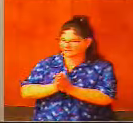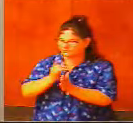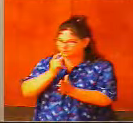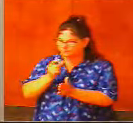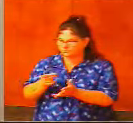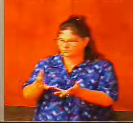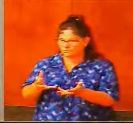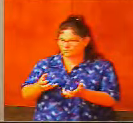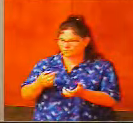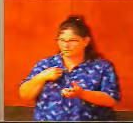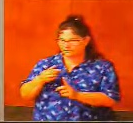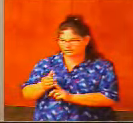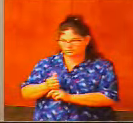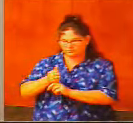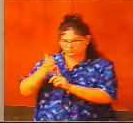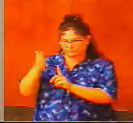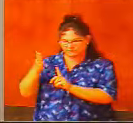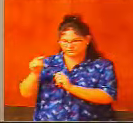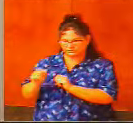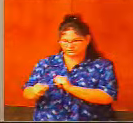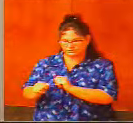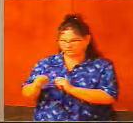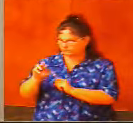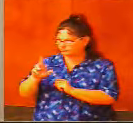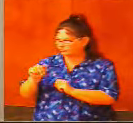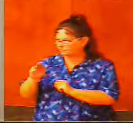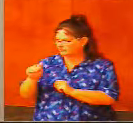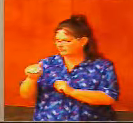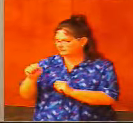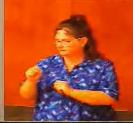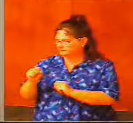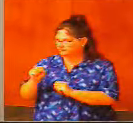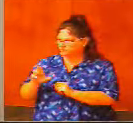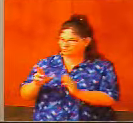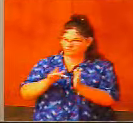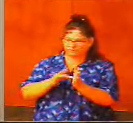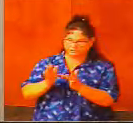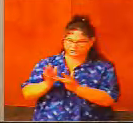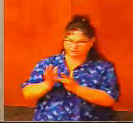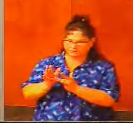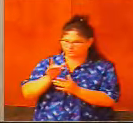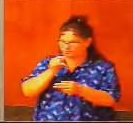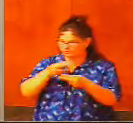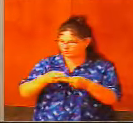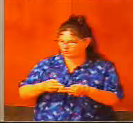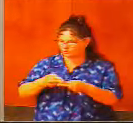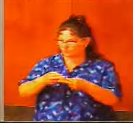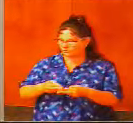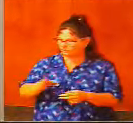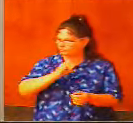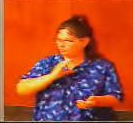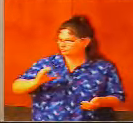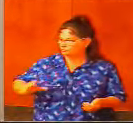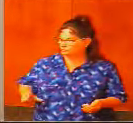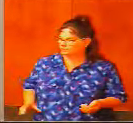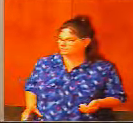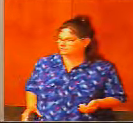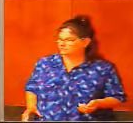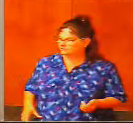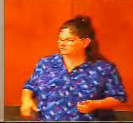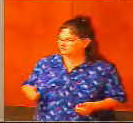me to release to you, Barabbas or Jesus, who is called Christ?"